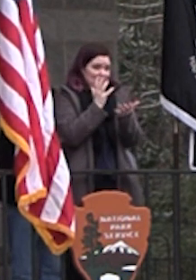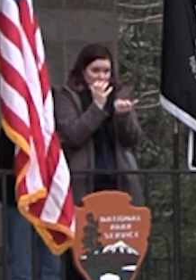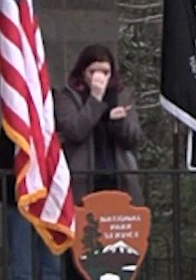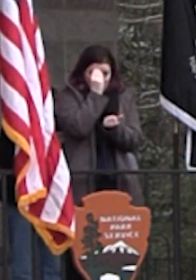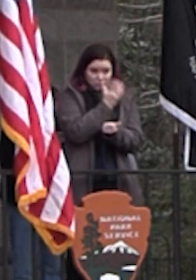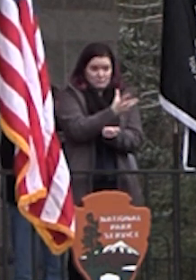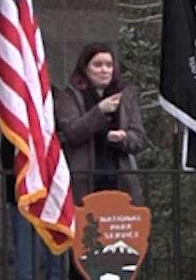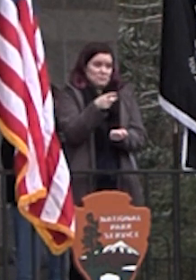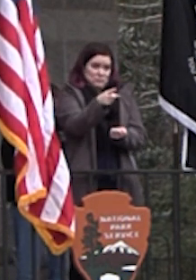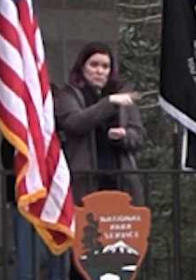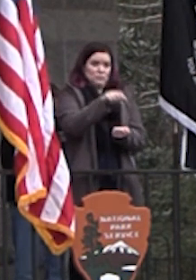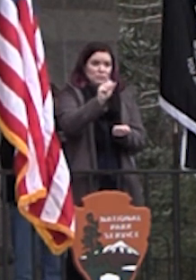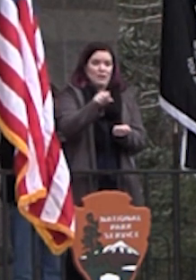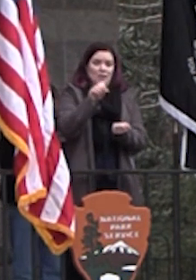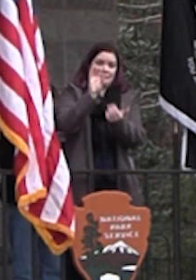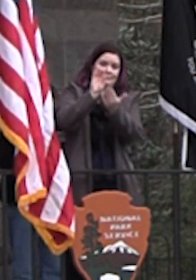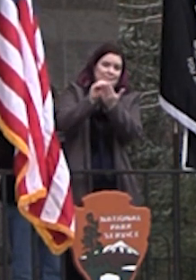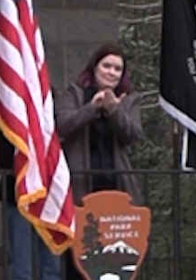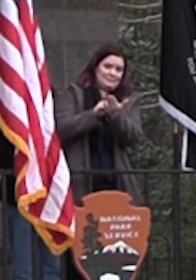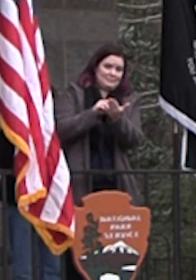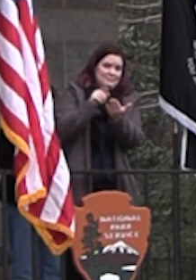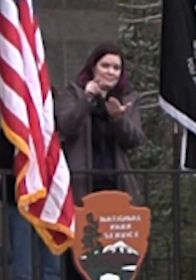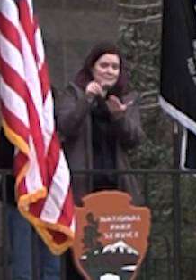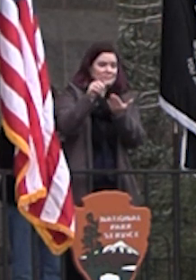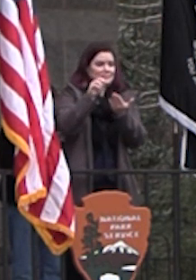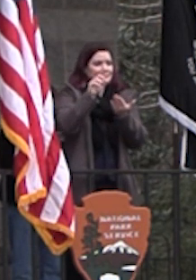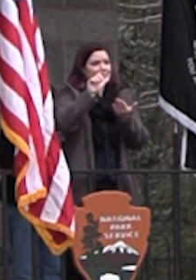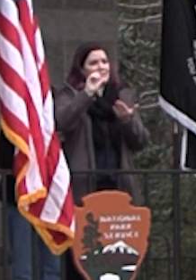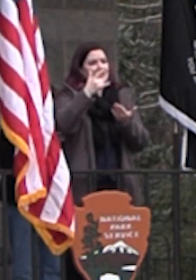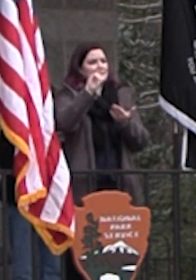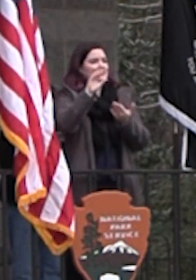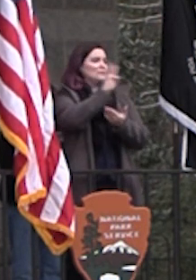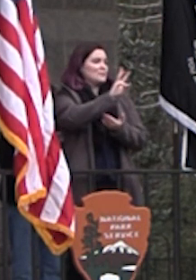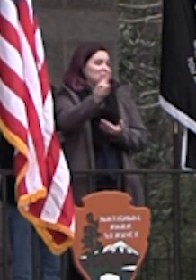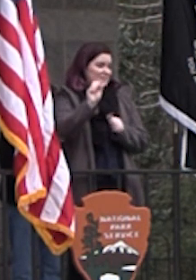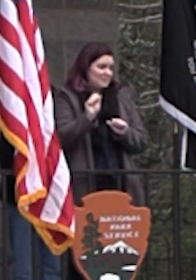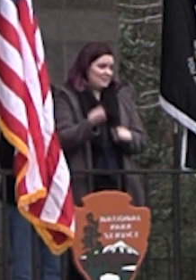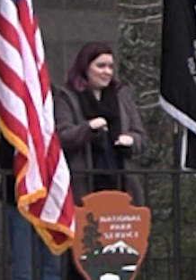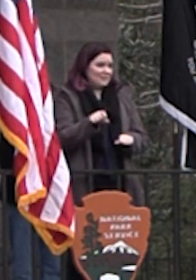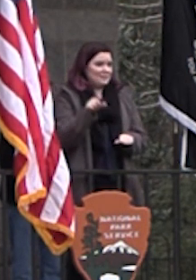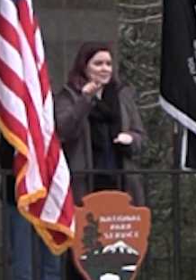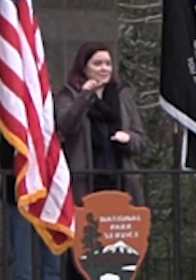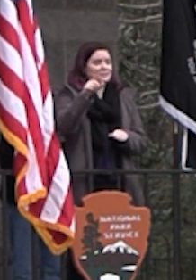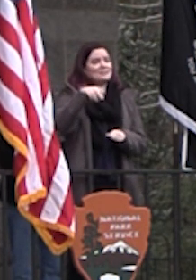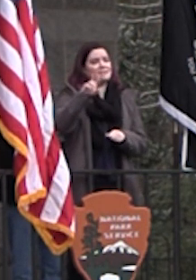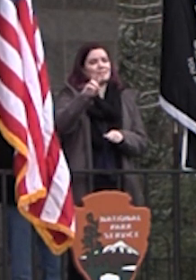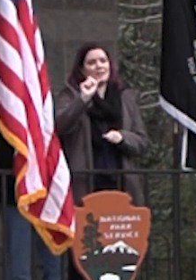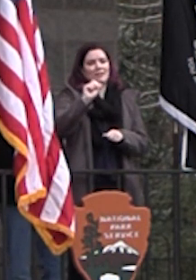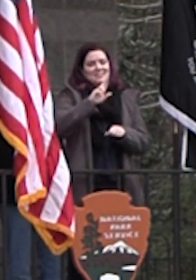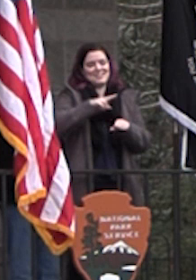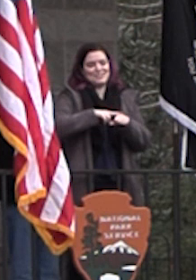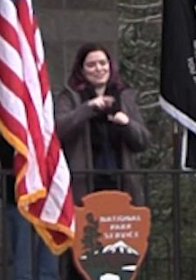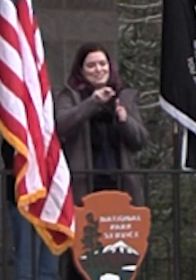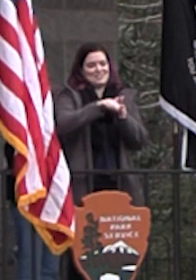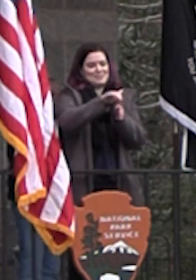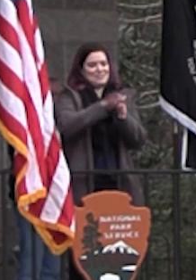you aware that you can share their stories on the Veterans Legacy Memorial website, maintained by the VA National